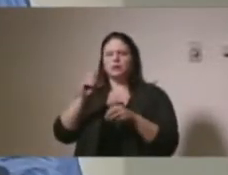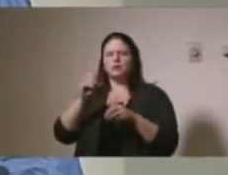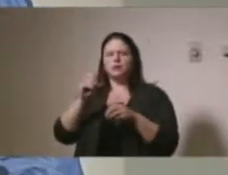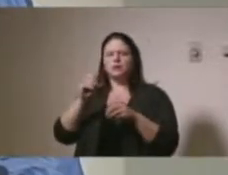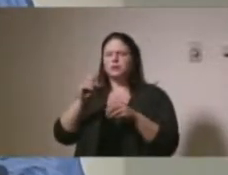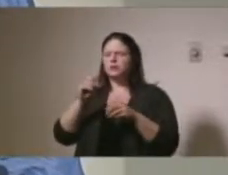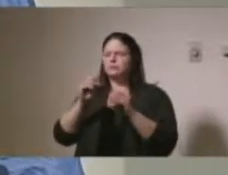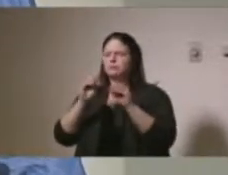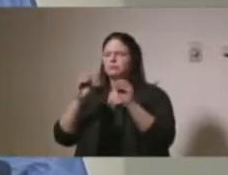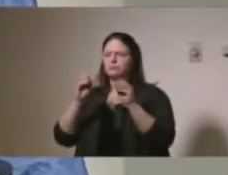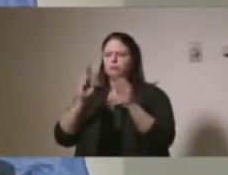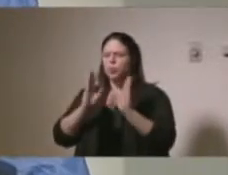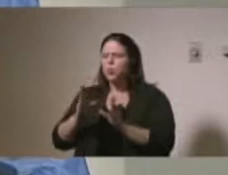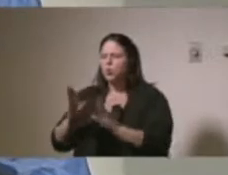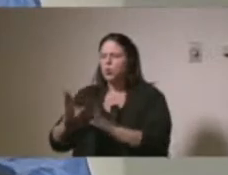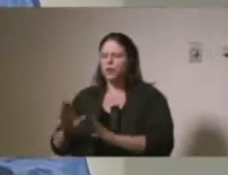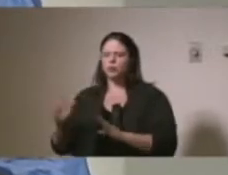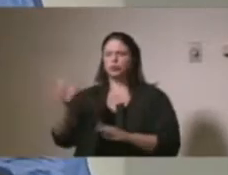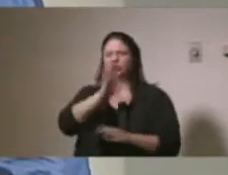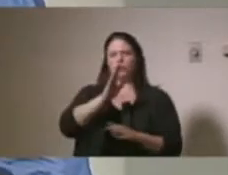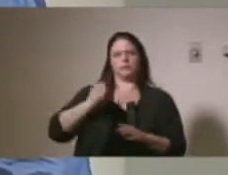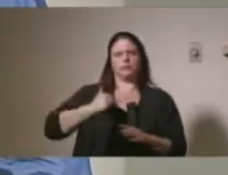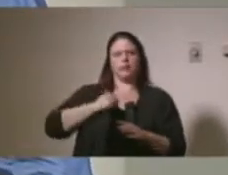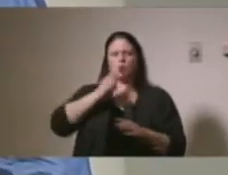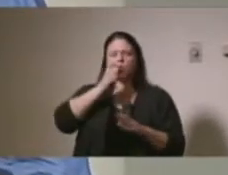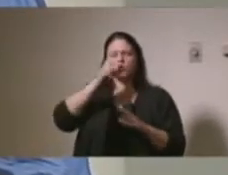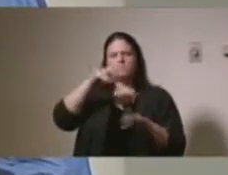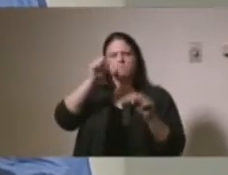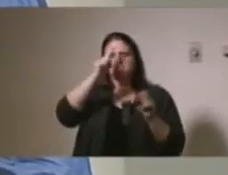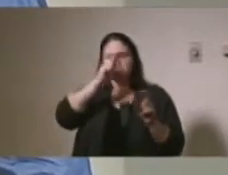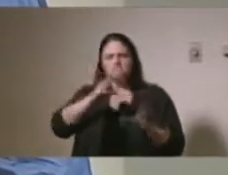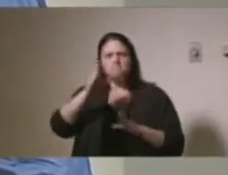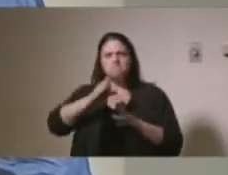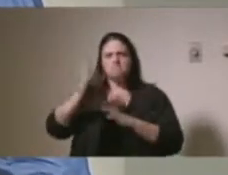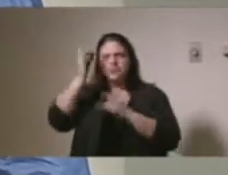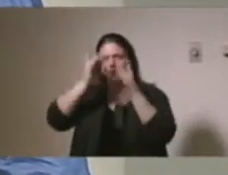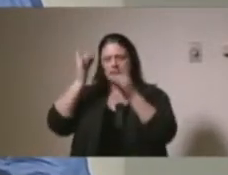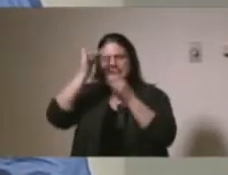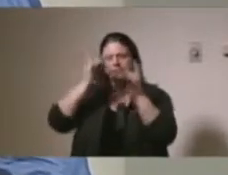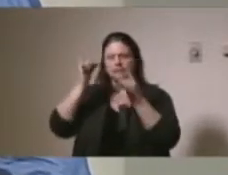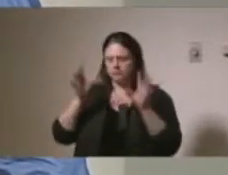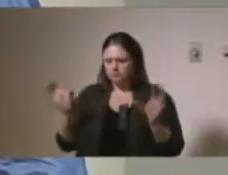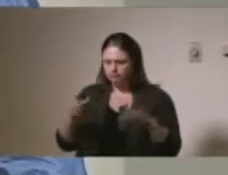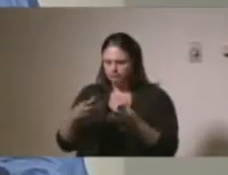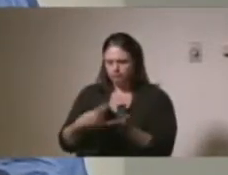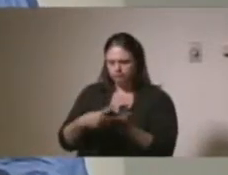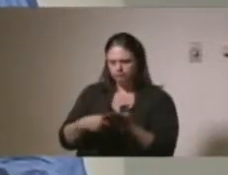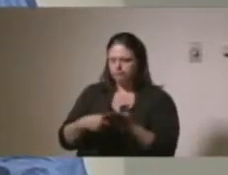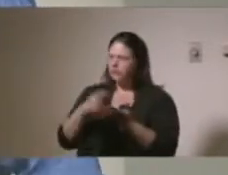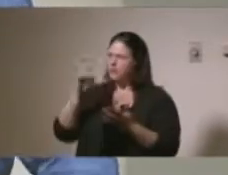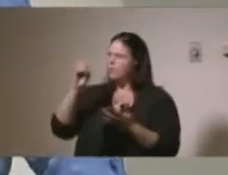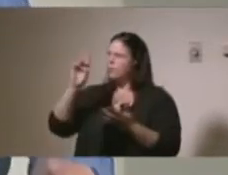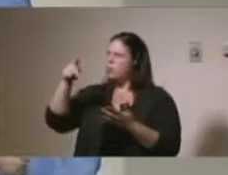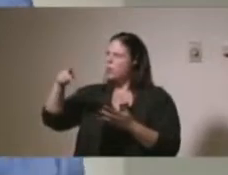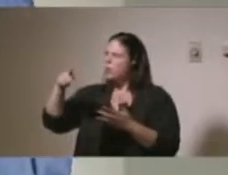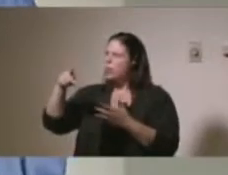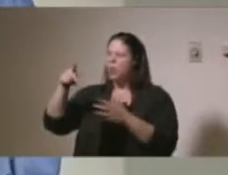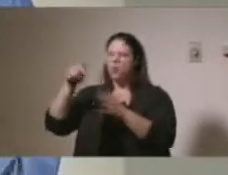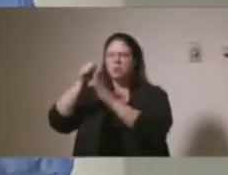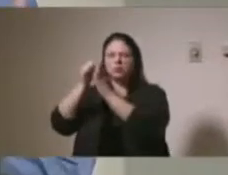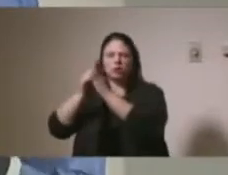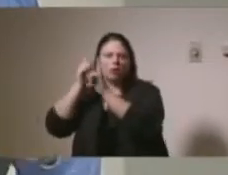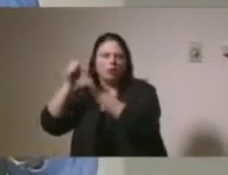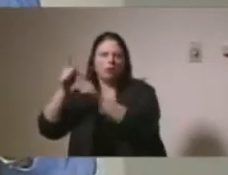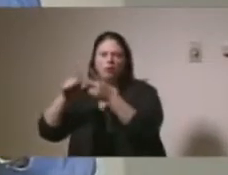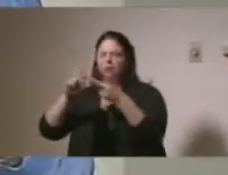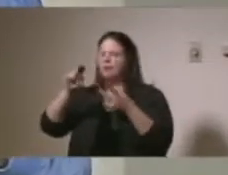thinkers across the country that essentially came together to talk about how it was that we can fight the corporate agenda, neoliberalism. We were